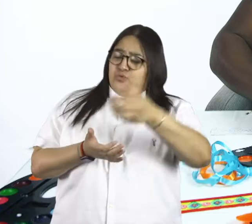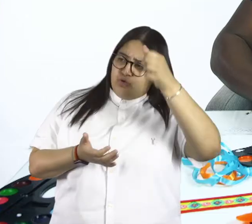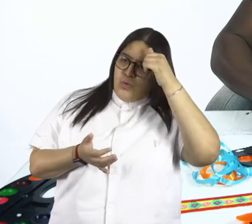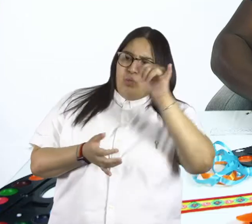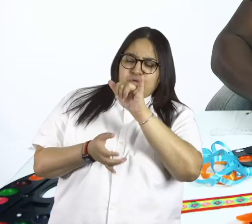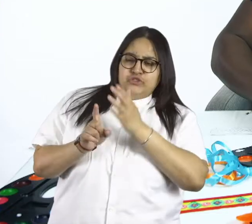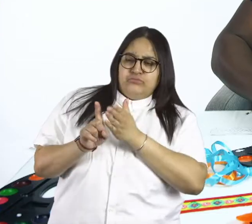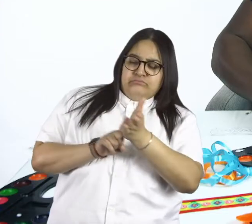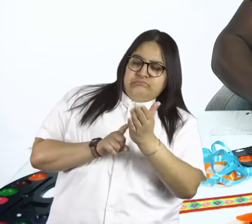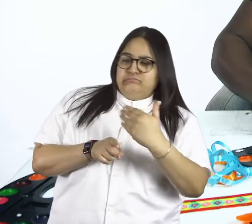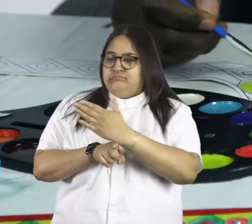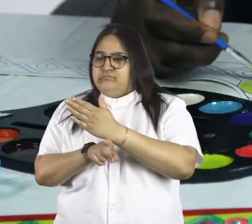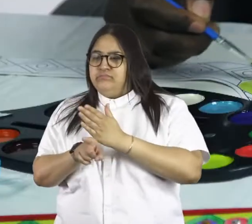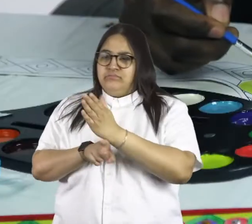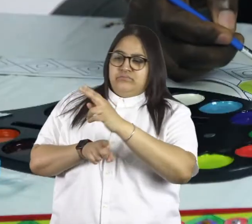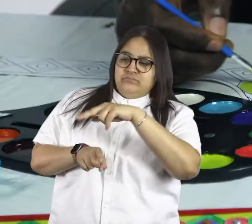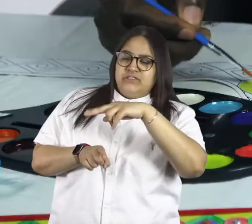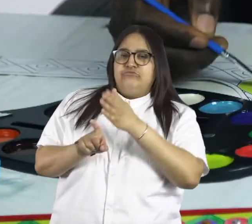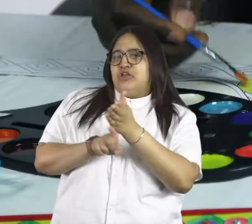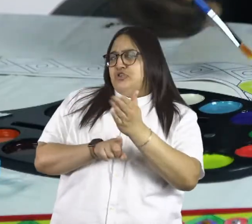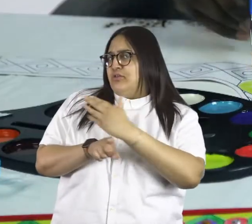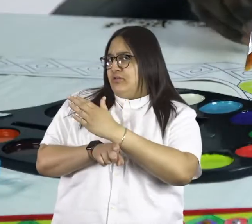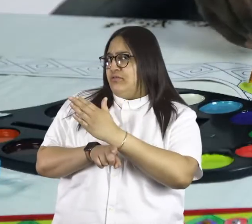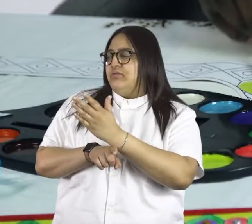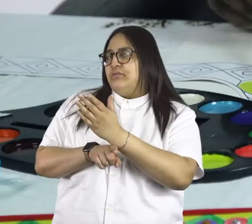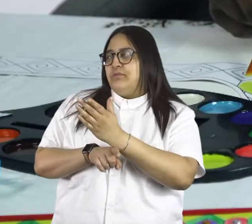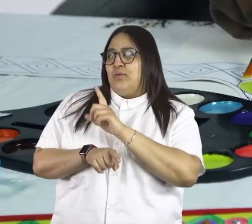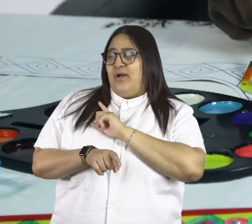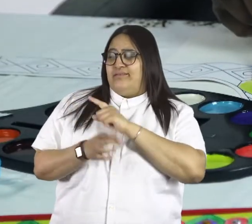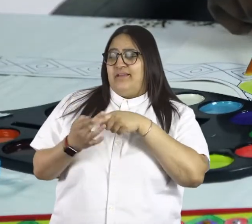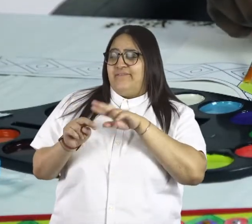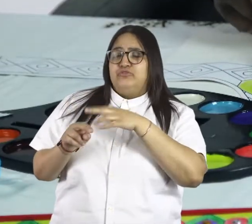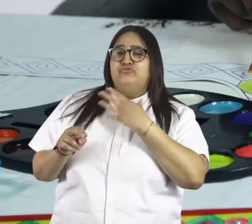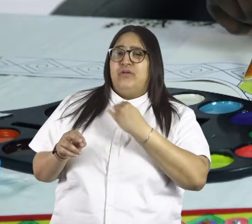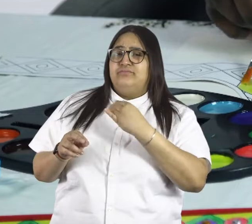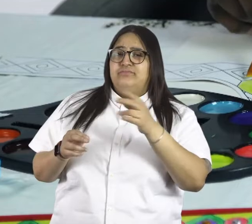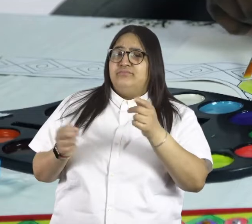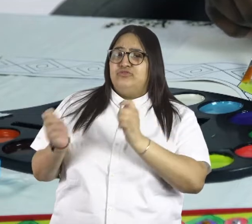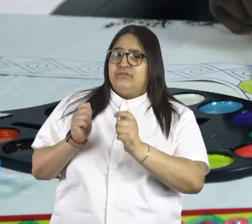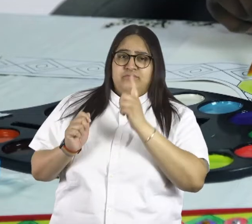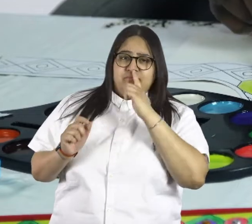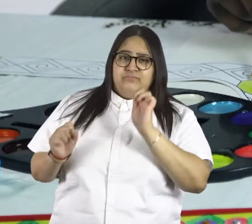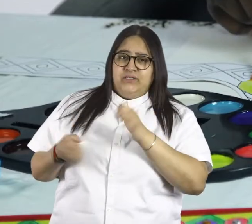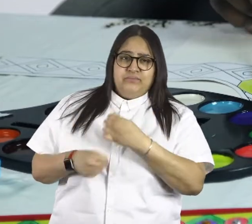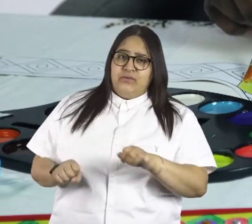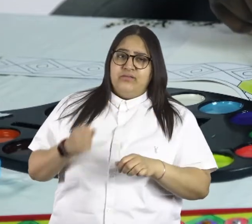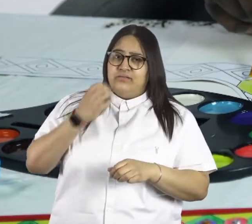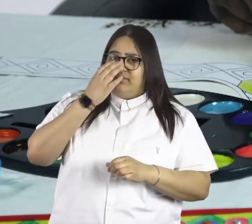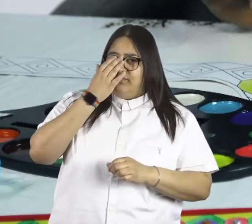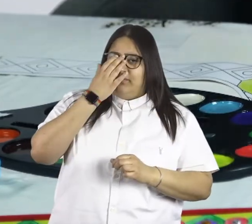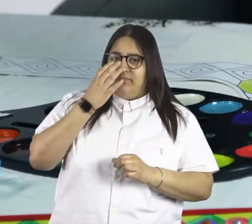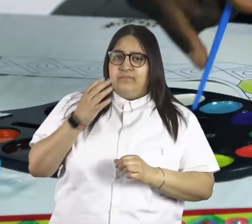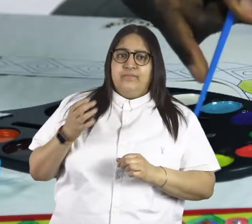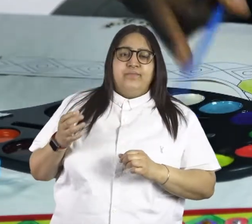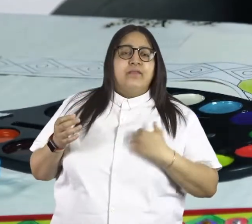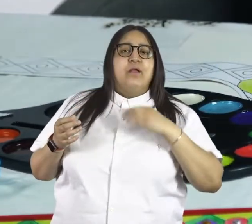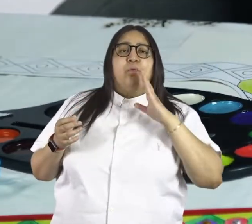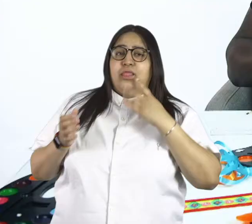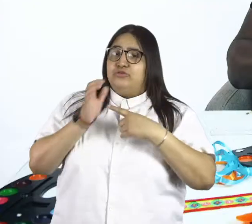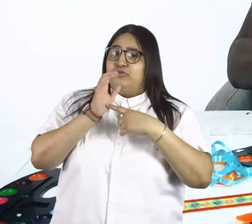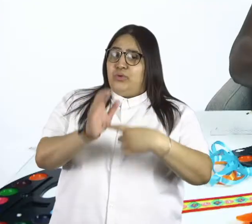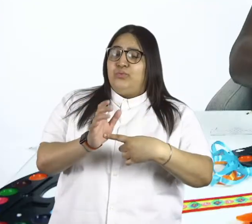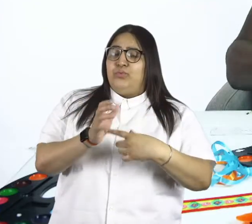of making your mask. But for the purpose of today, I'm going to be showing you how I achieved